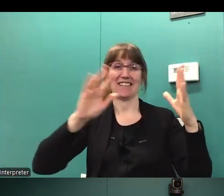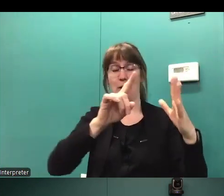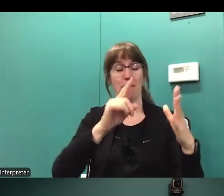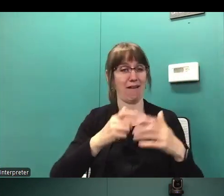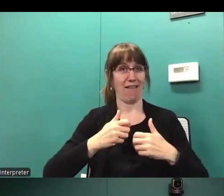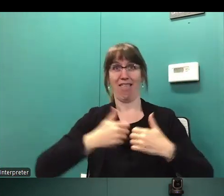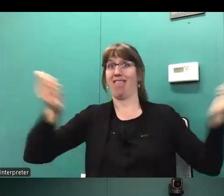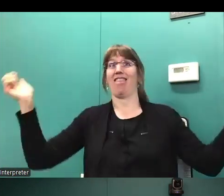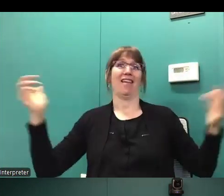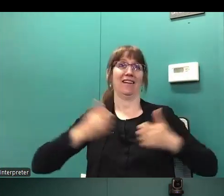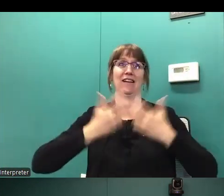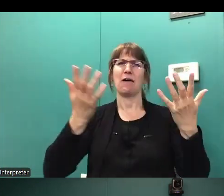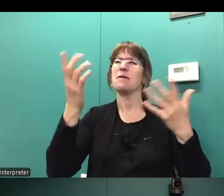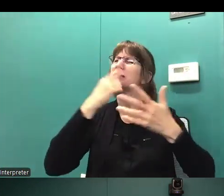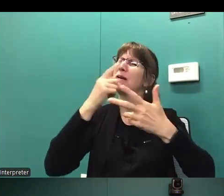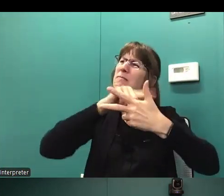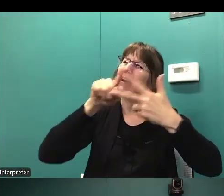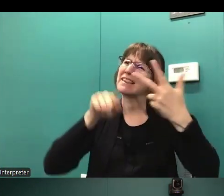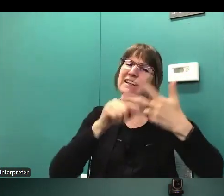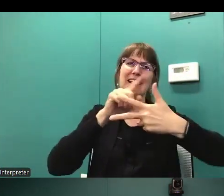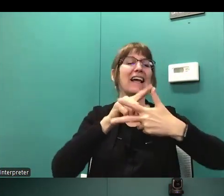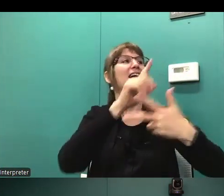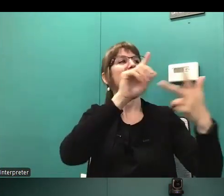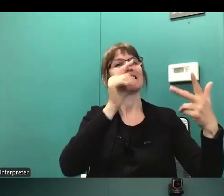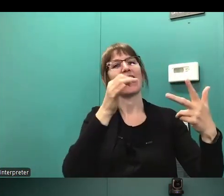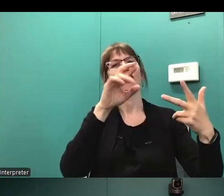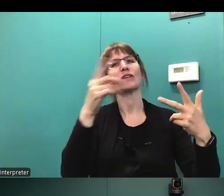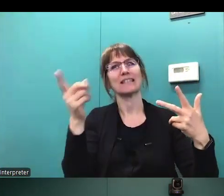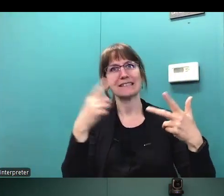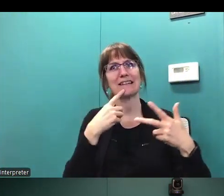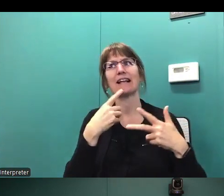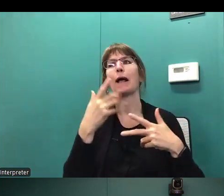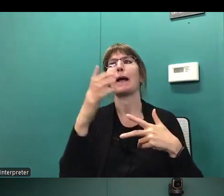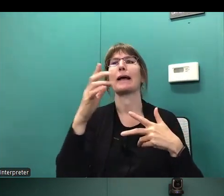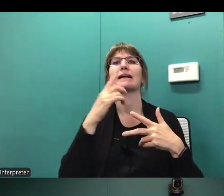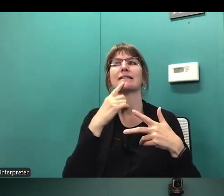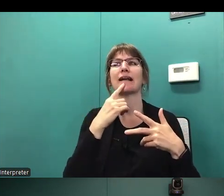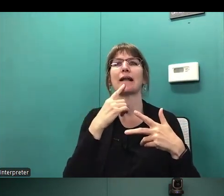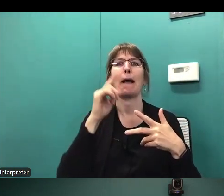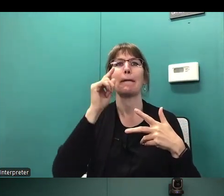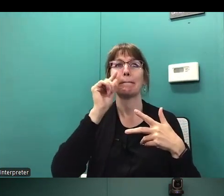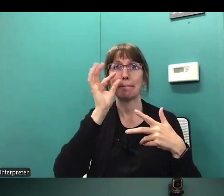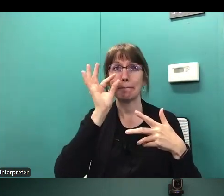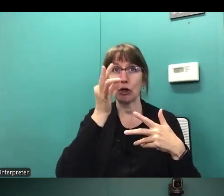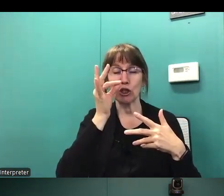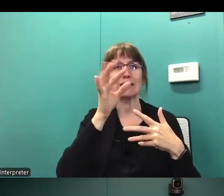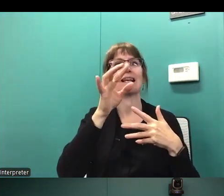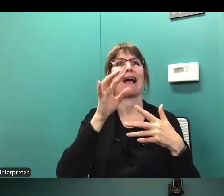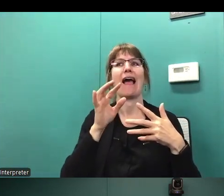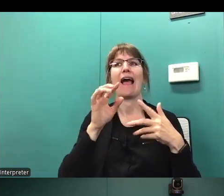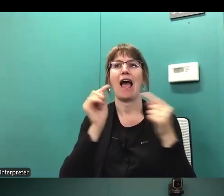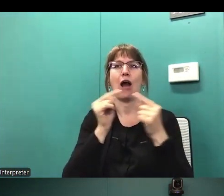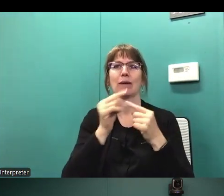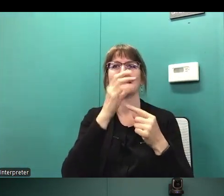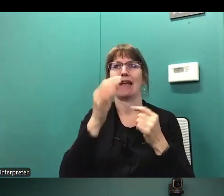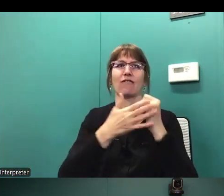talking. I love that. What are the things? Okay, so Tyler said, Boogers, owies, and farts. Yeah, let